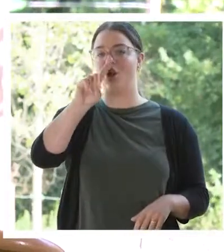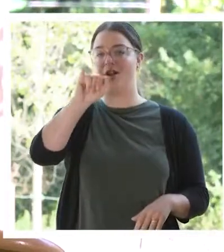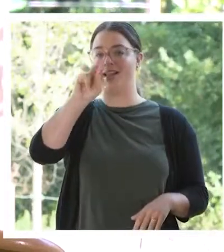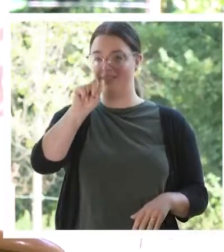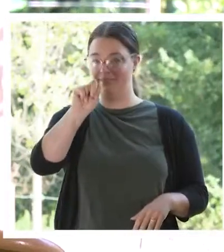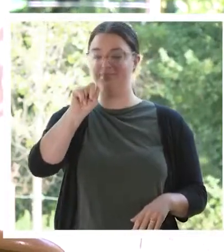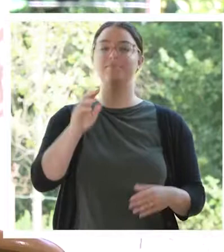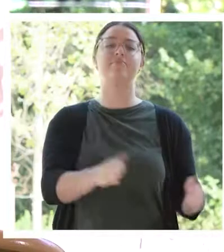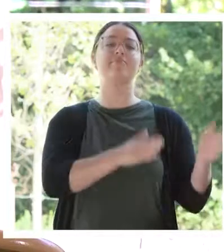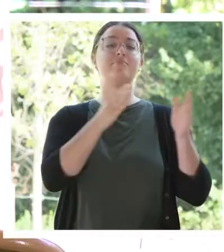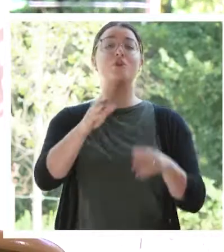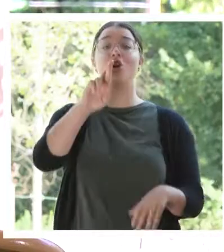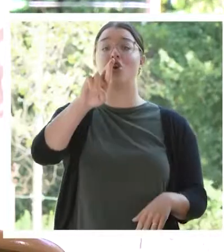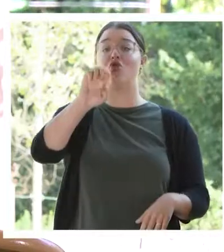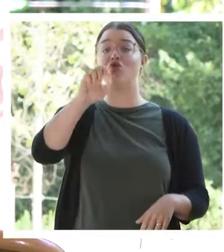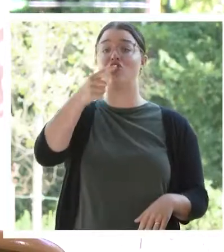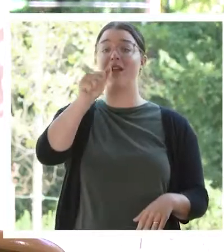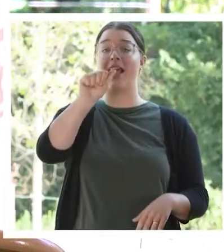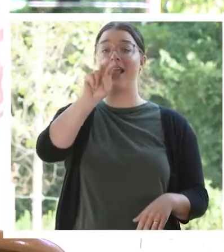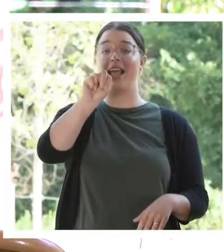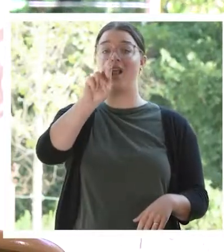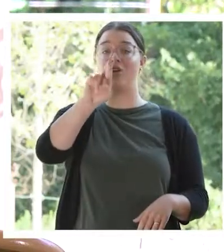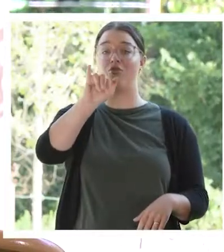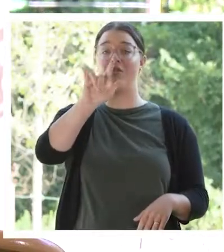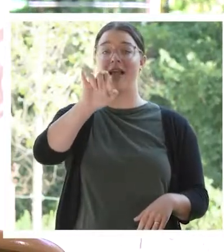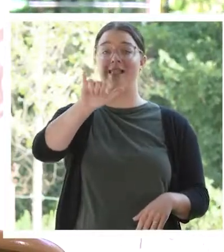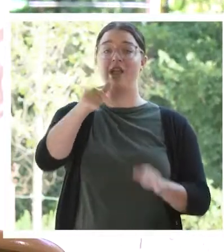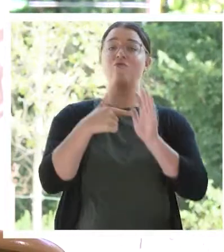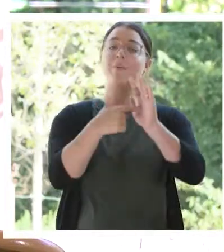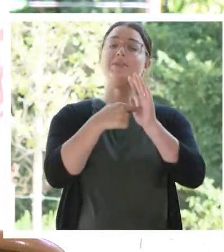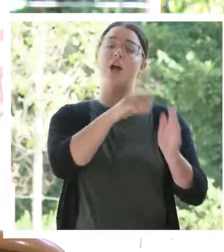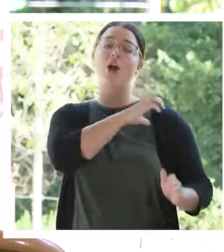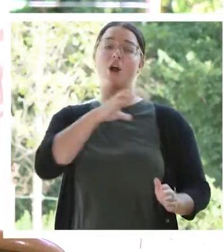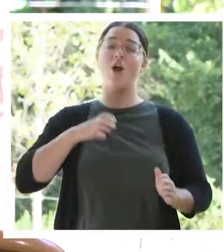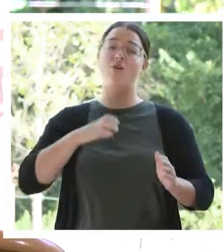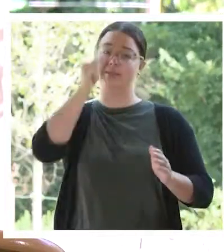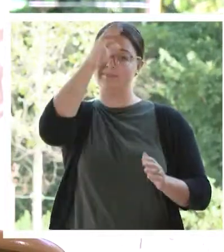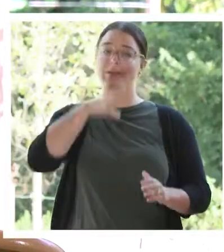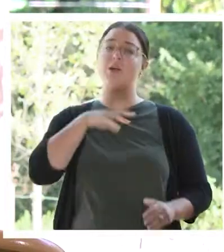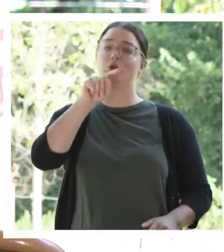We have Reagan Riley, who's representing Congressman Trone.